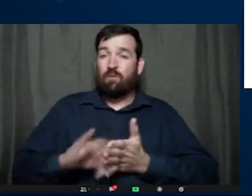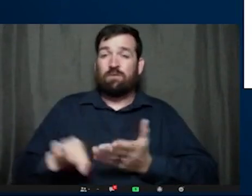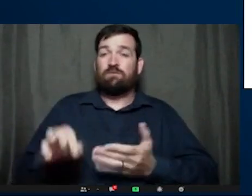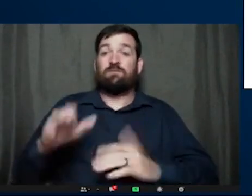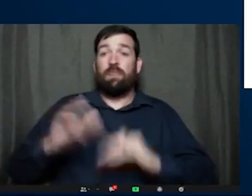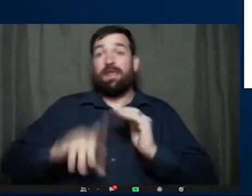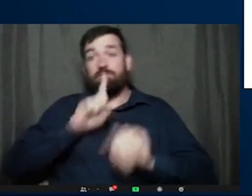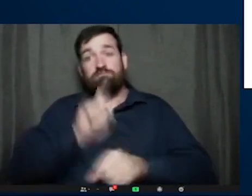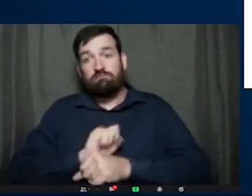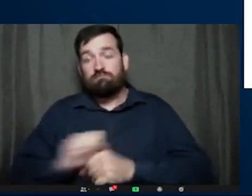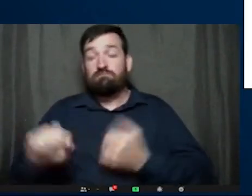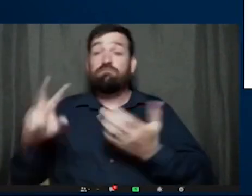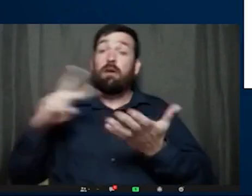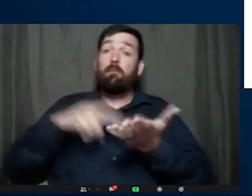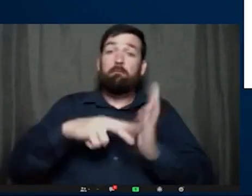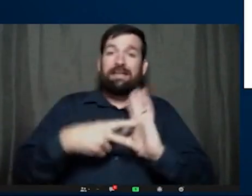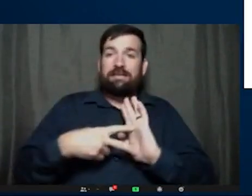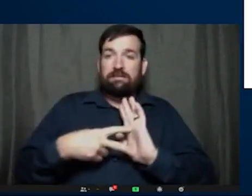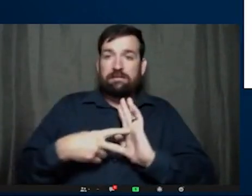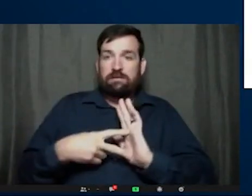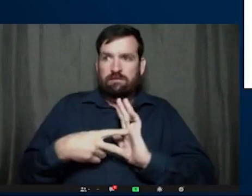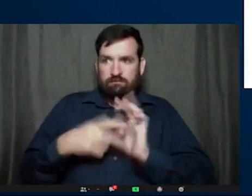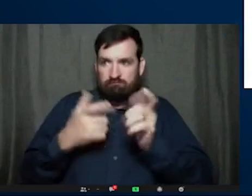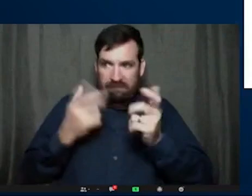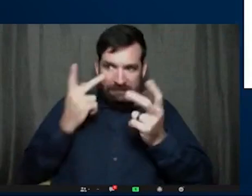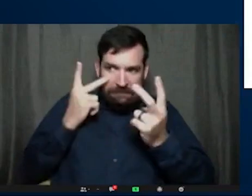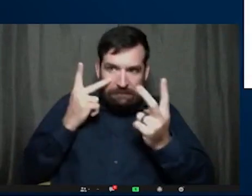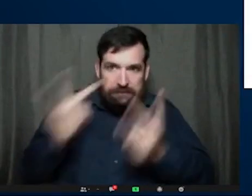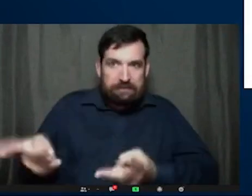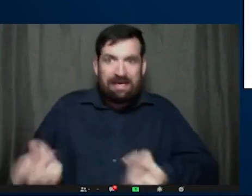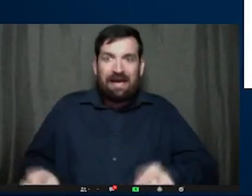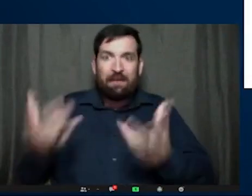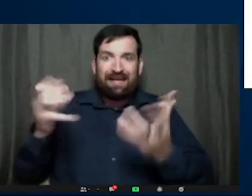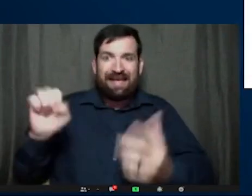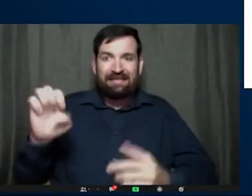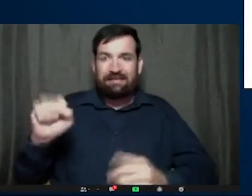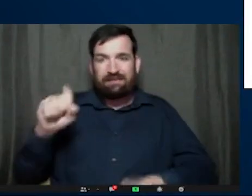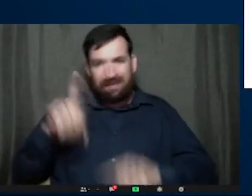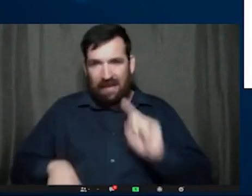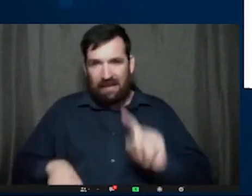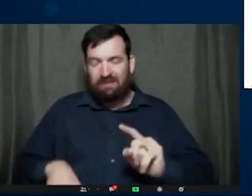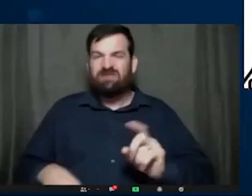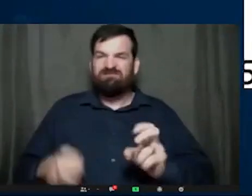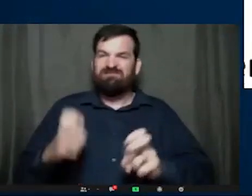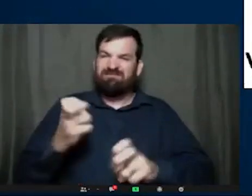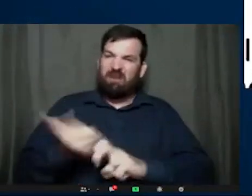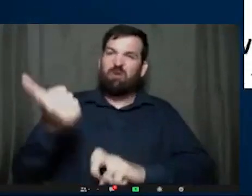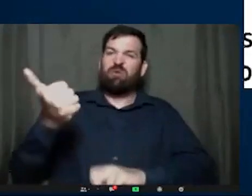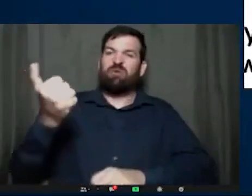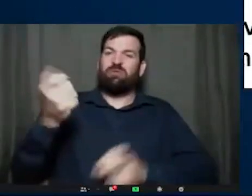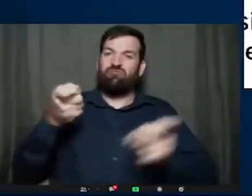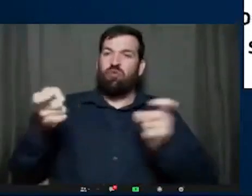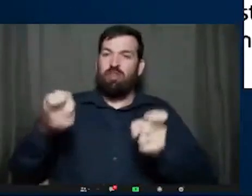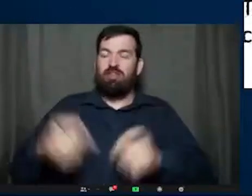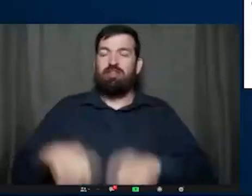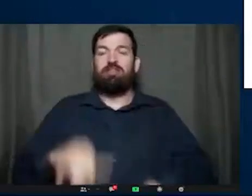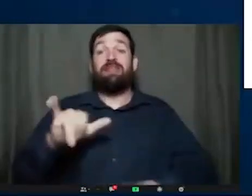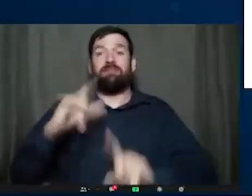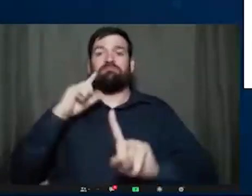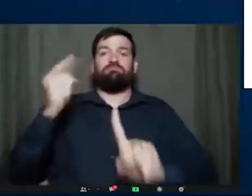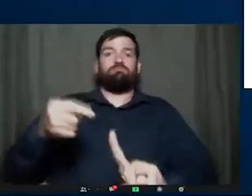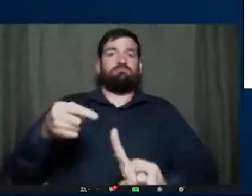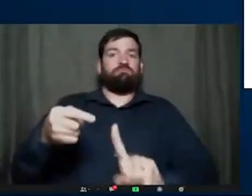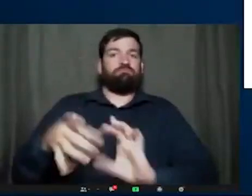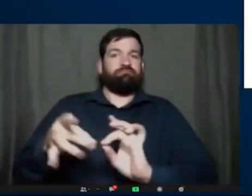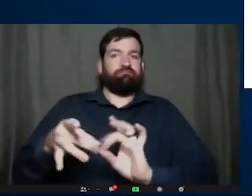in that is that you can't see how big the problem is, which makes it harder to control. And I think that's really kind of where I want to stop for now and talk to you about